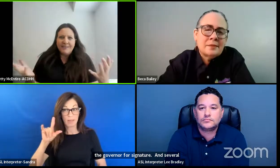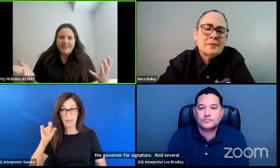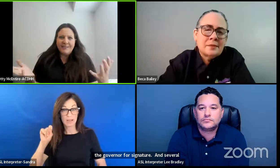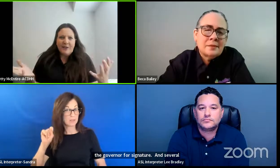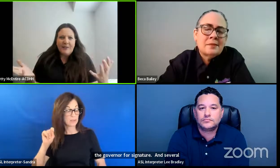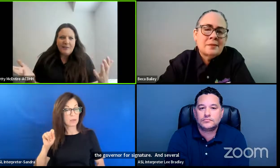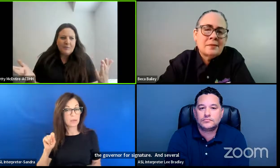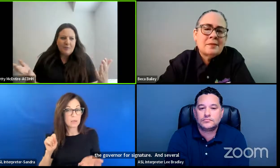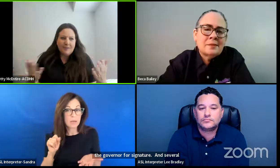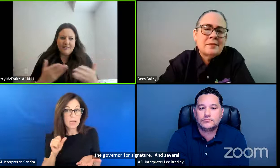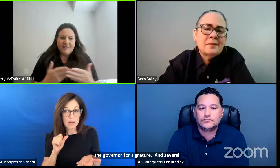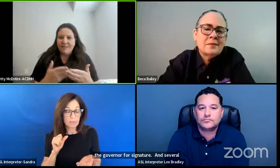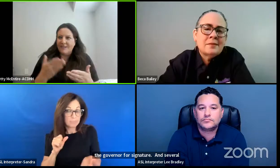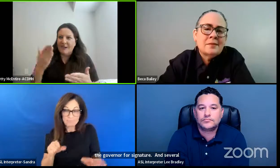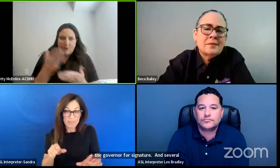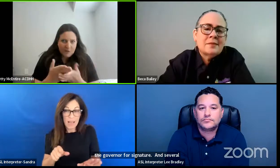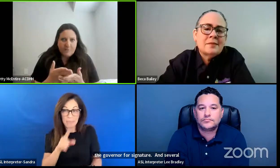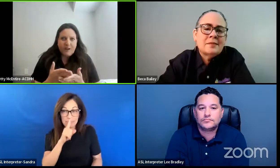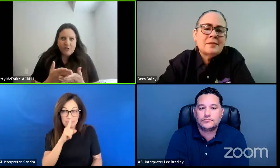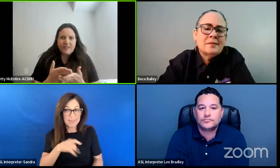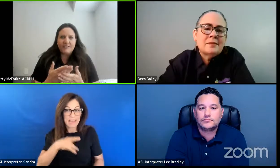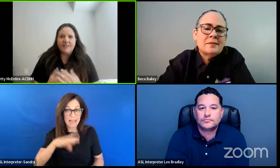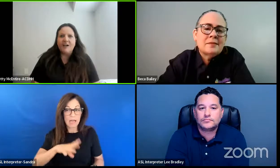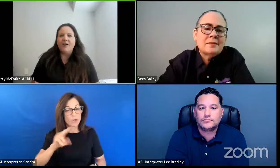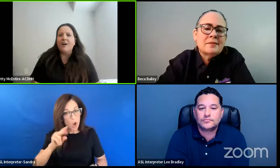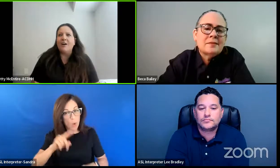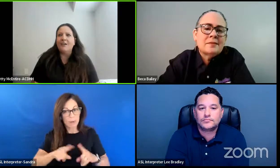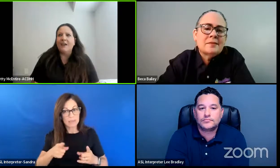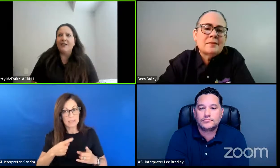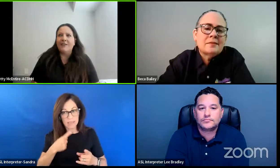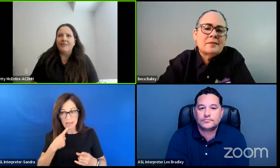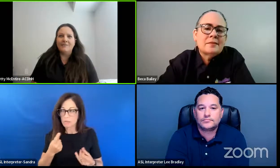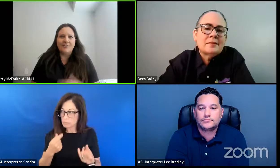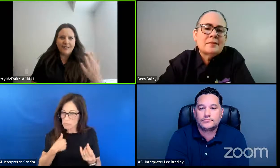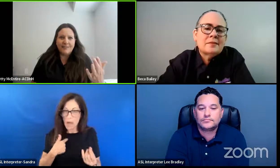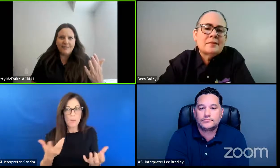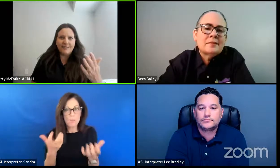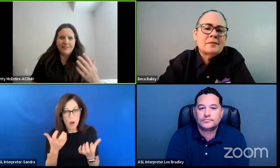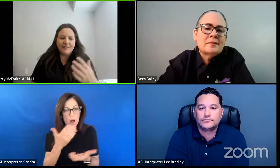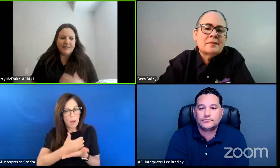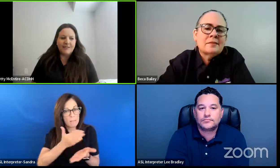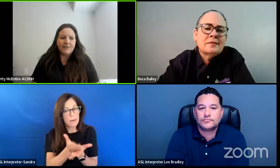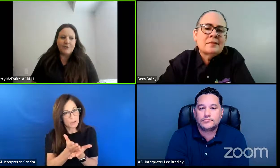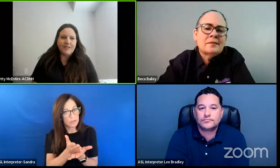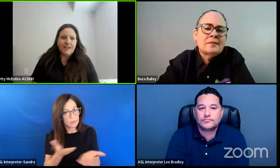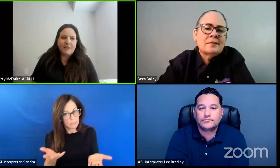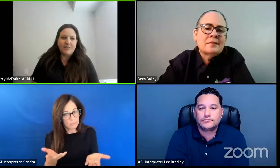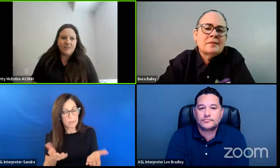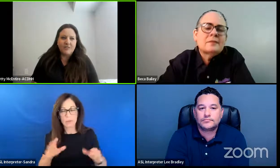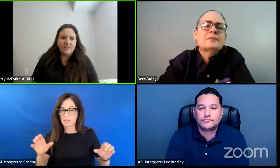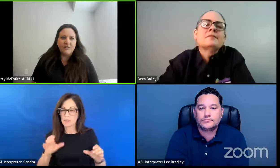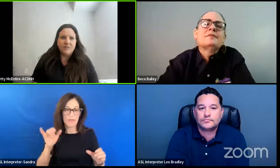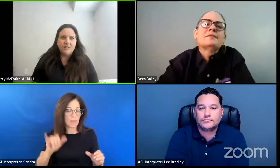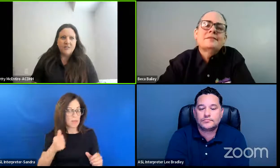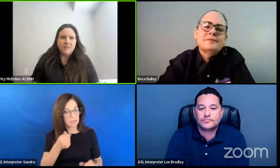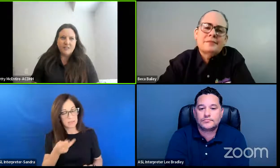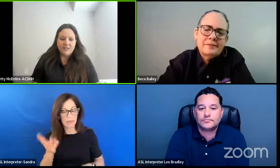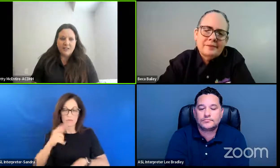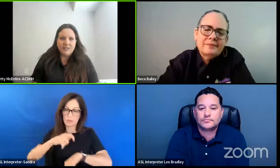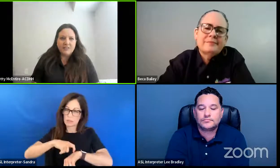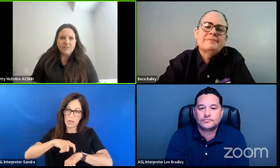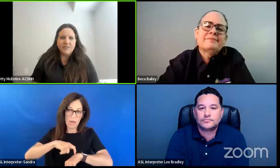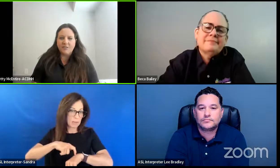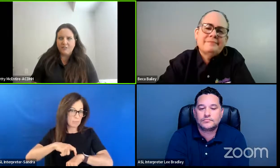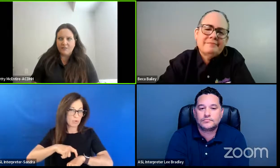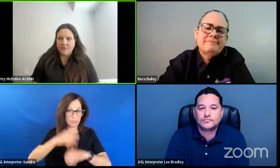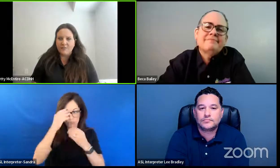Not because he didn't like them, but because he's like, I want a budget. And he's done that several times to tell